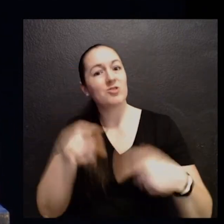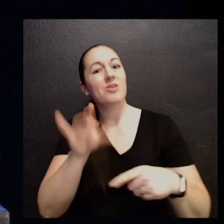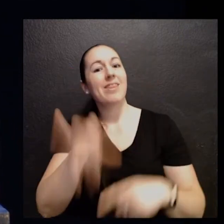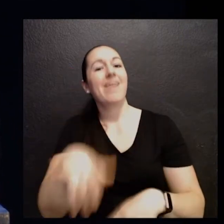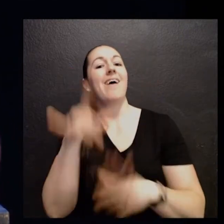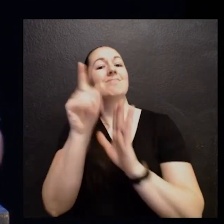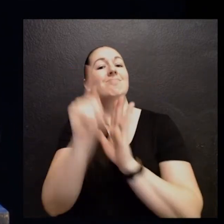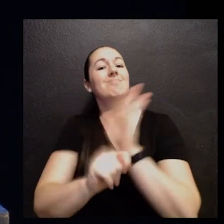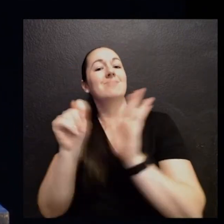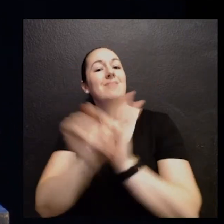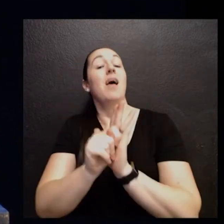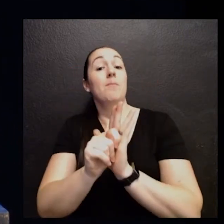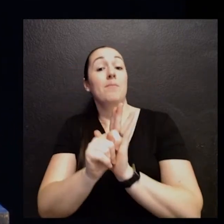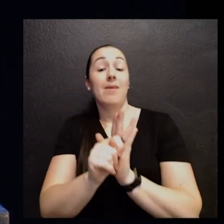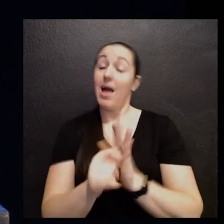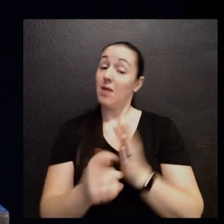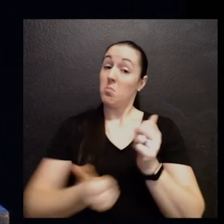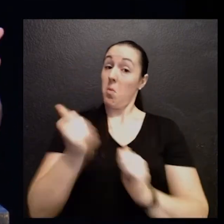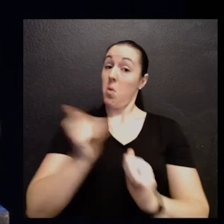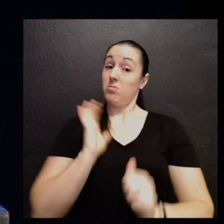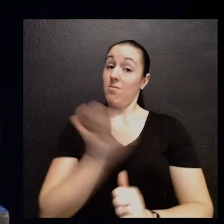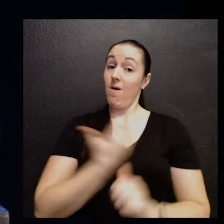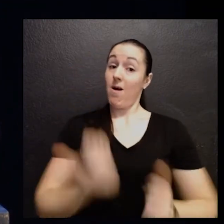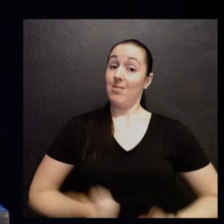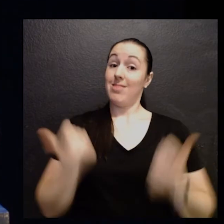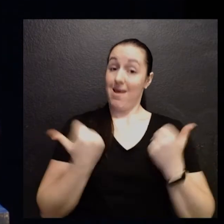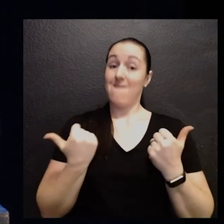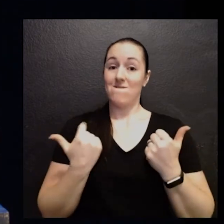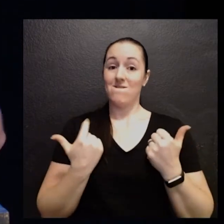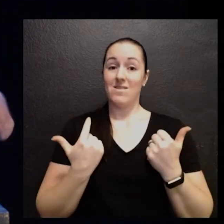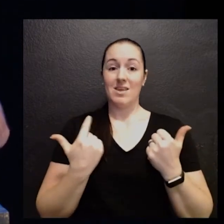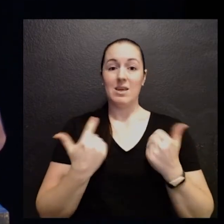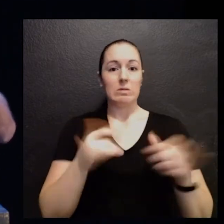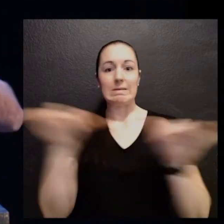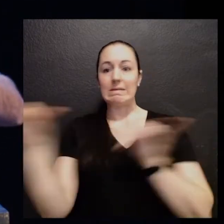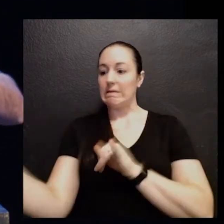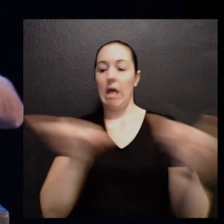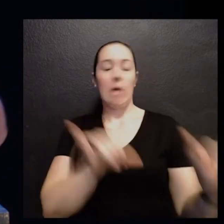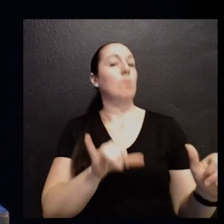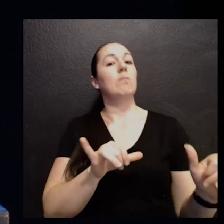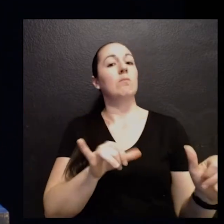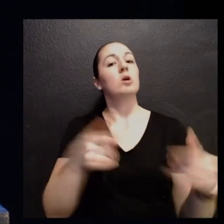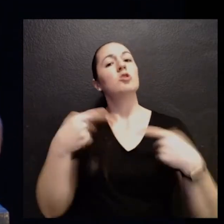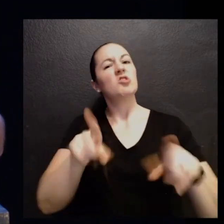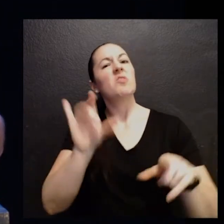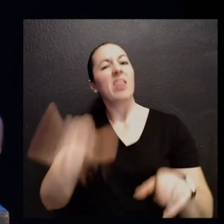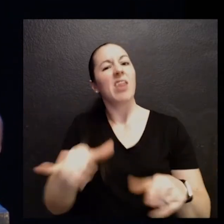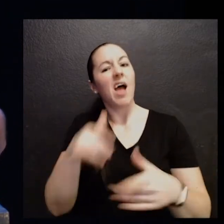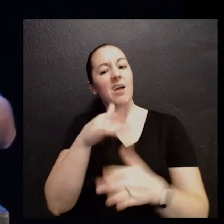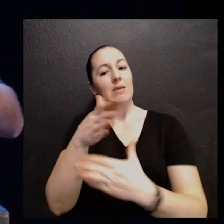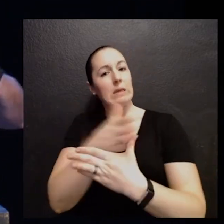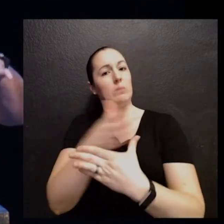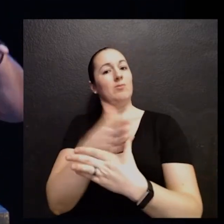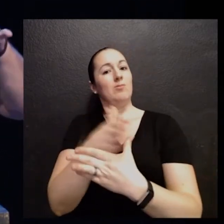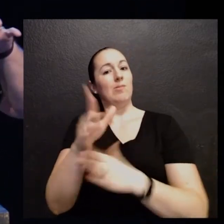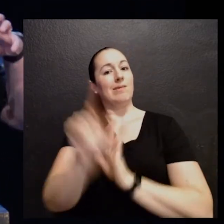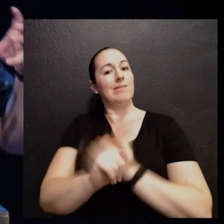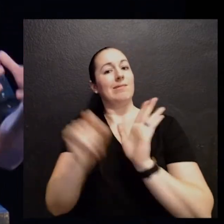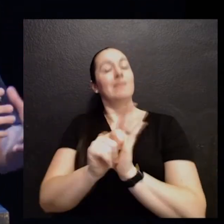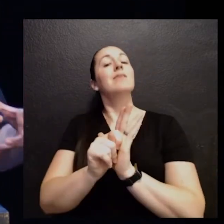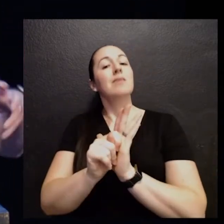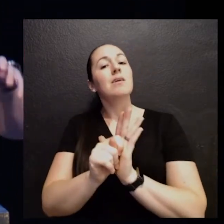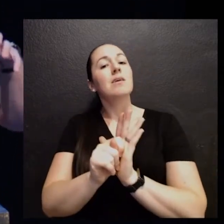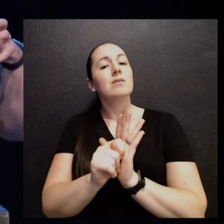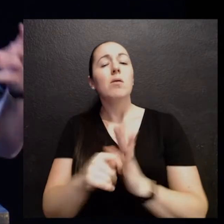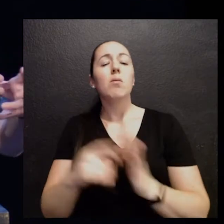our life is actually spent in the middle. So some of us during some seasons in our lives, we spend some time